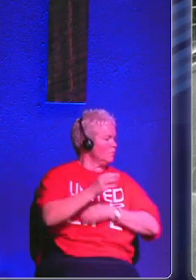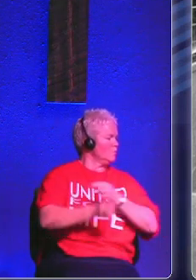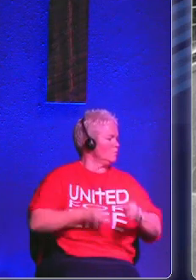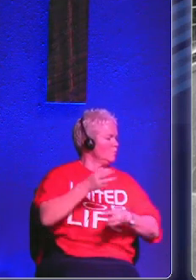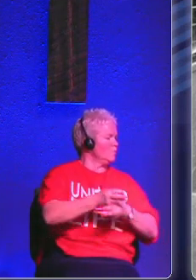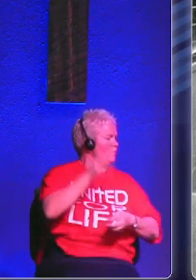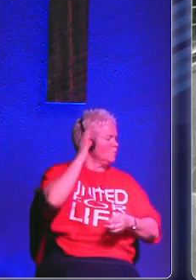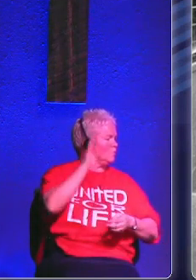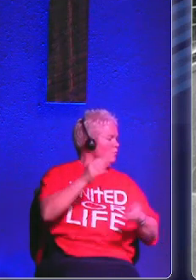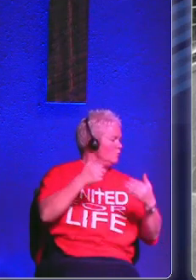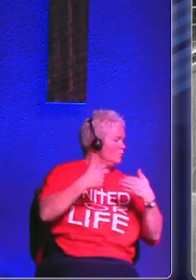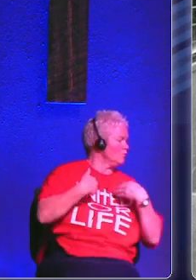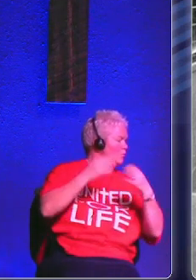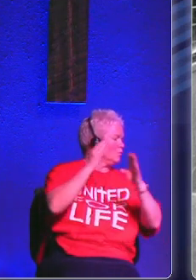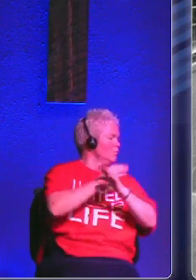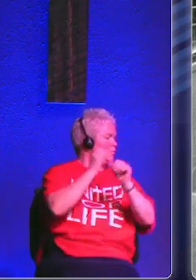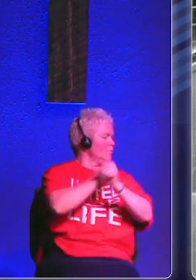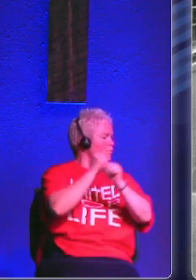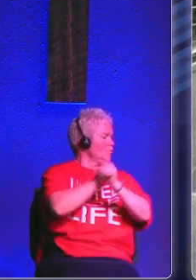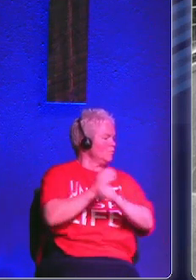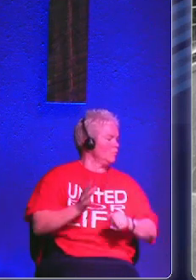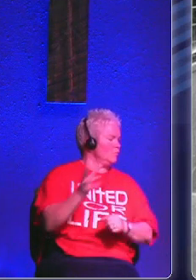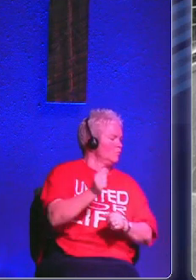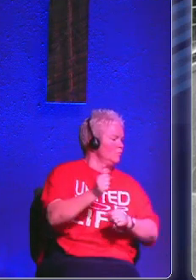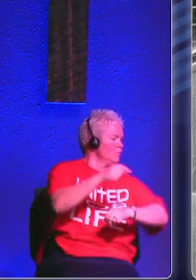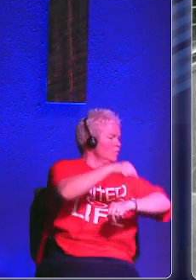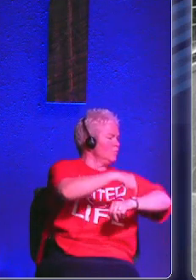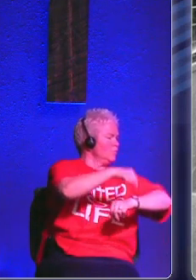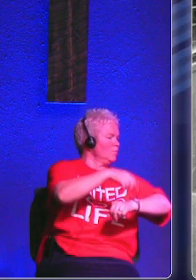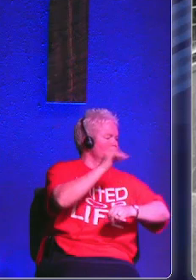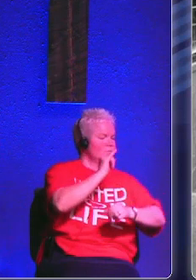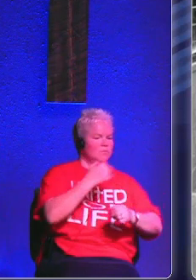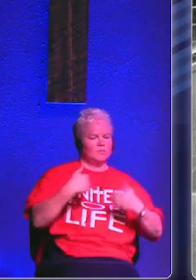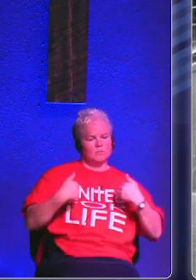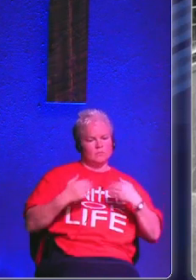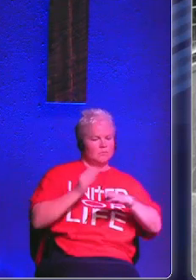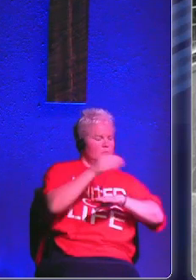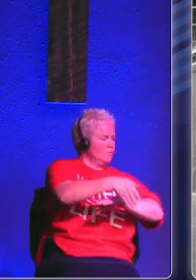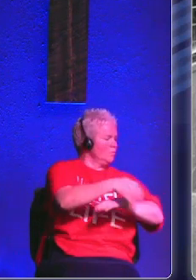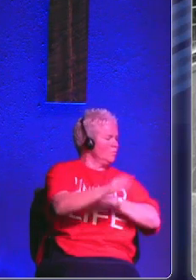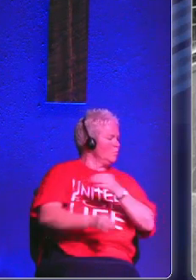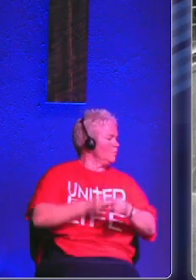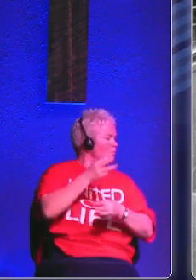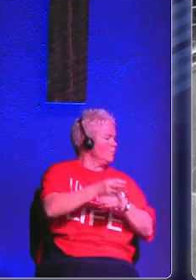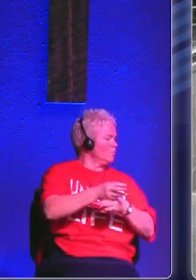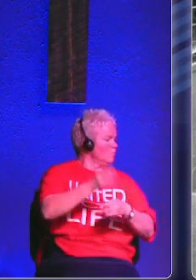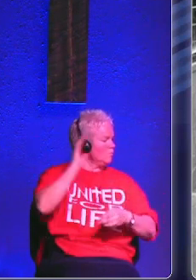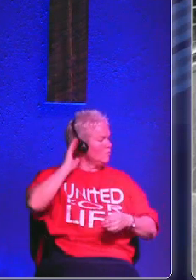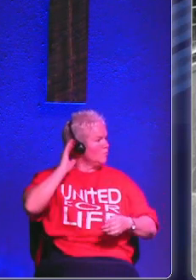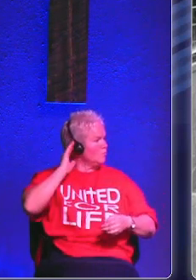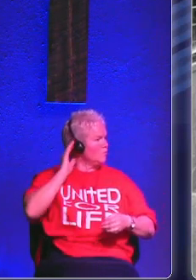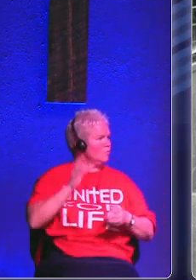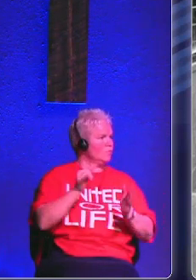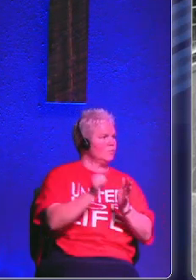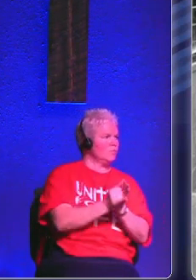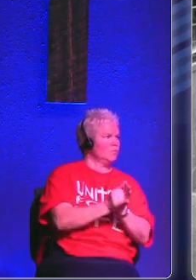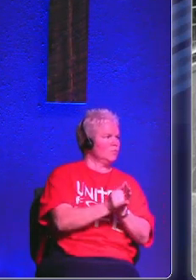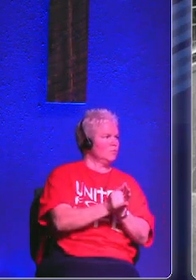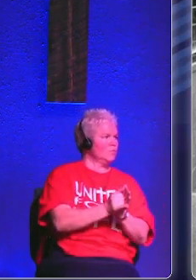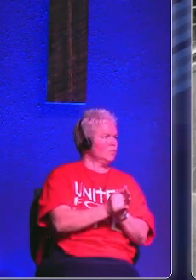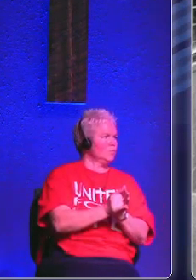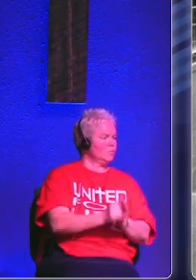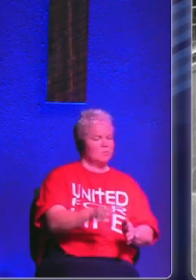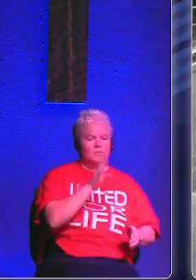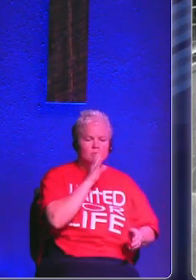will have tribulation, but take heart, I have overcome the world. There's a lot going on here. We hear that, and we like